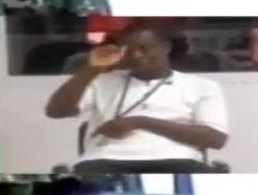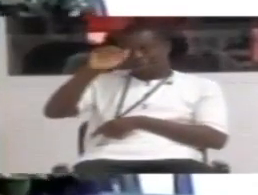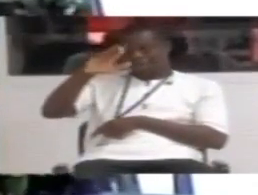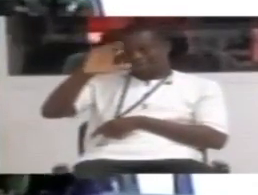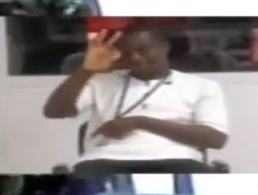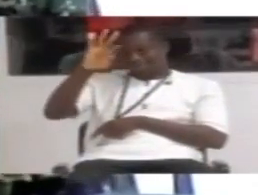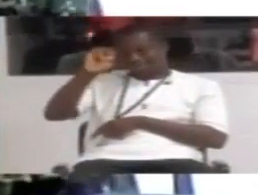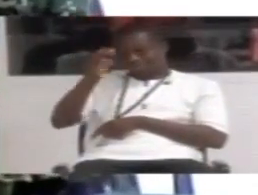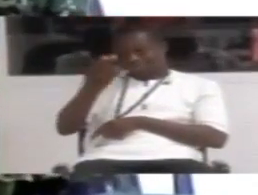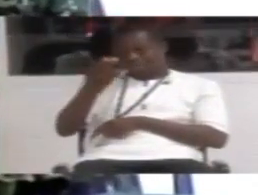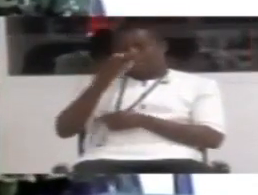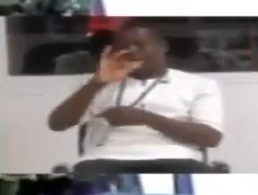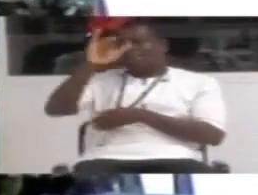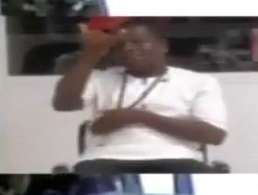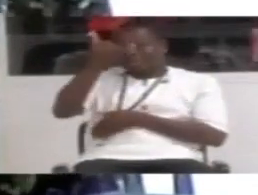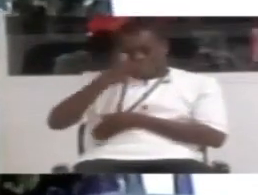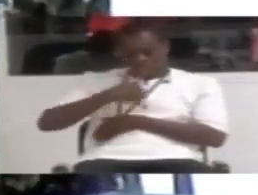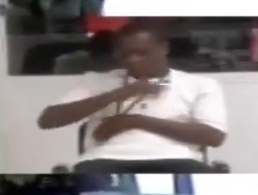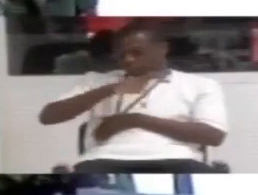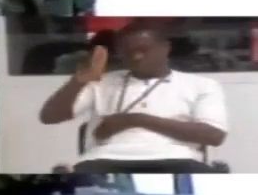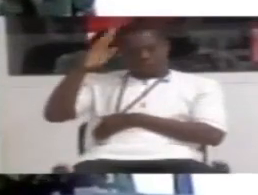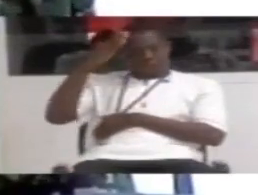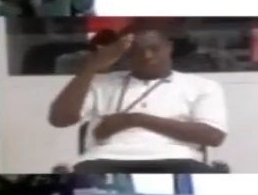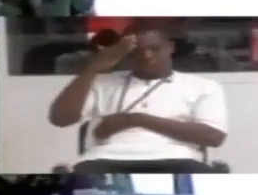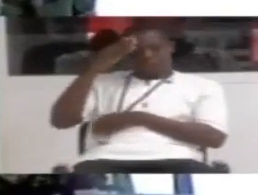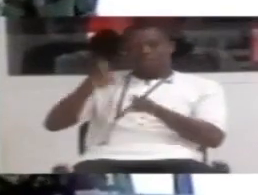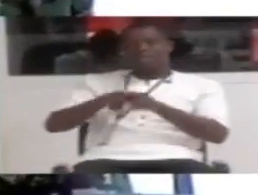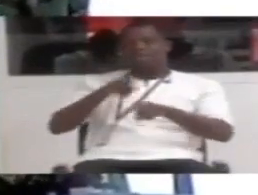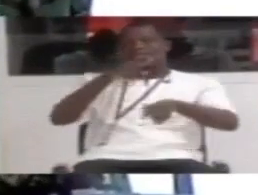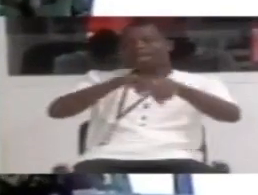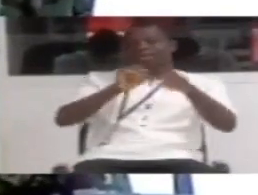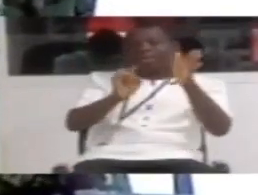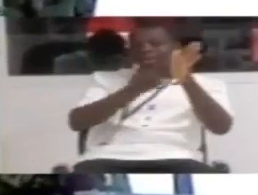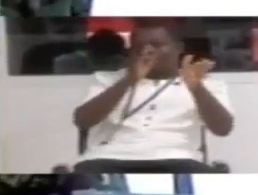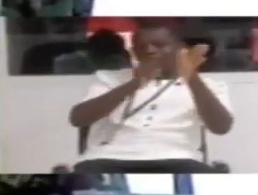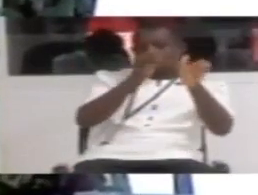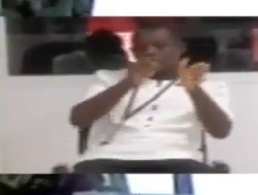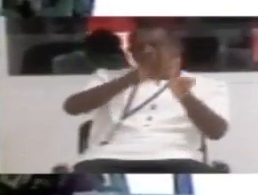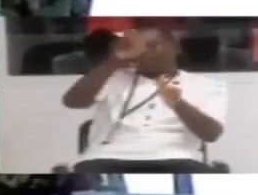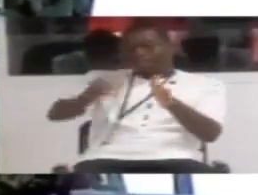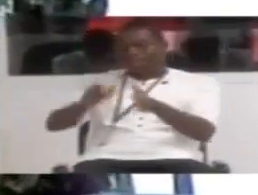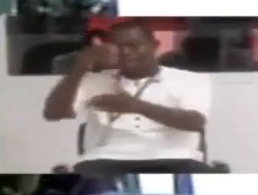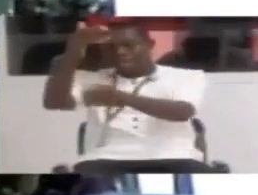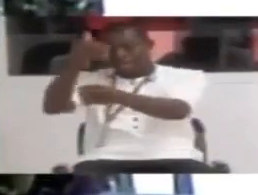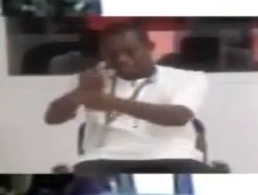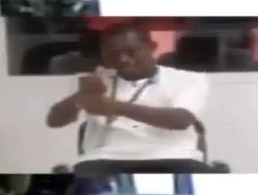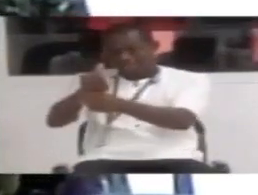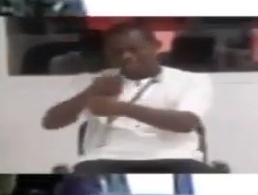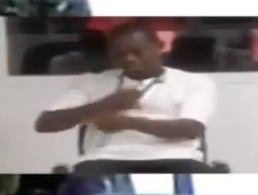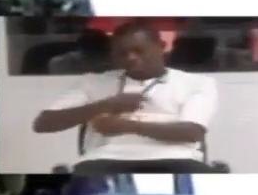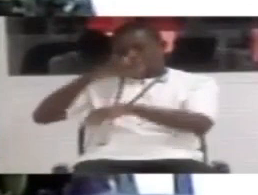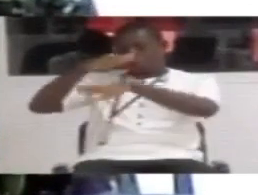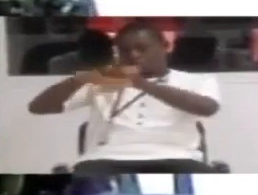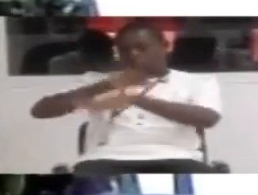Wow, xawmako won nak waye si investigators yi ñoma dimbalé si touram.